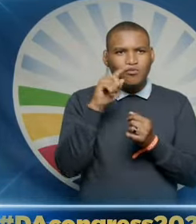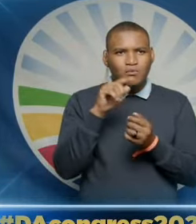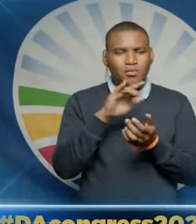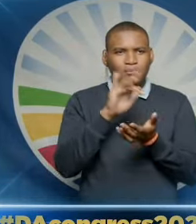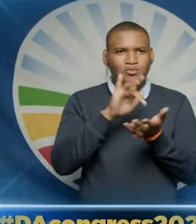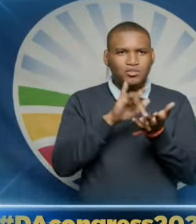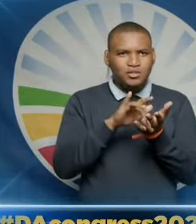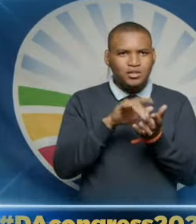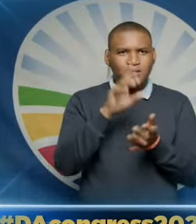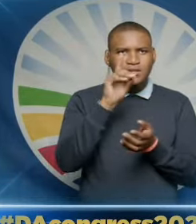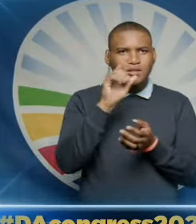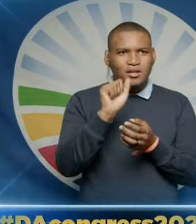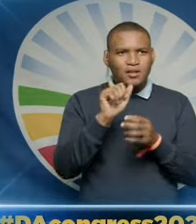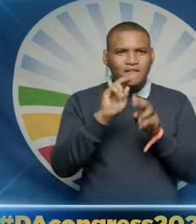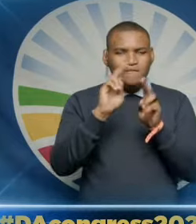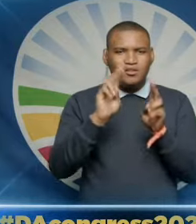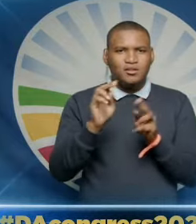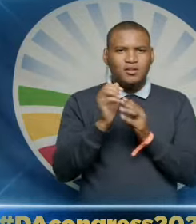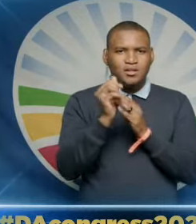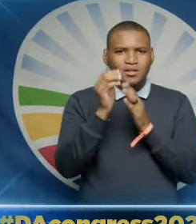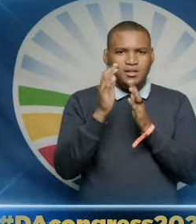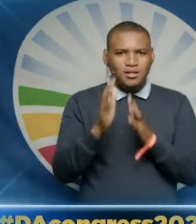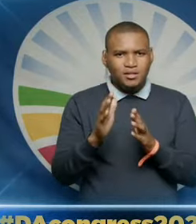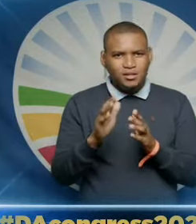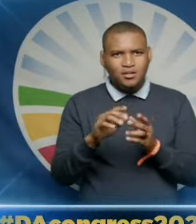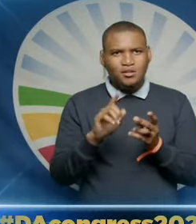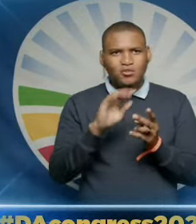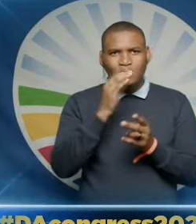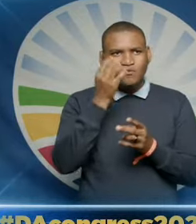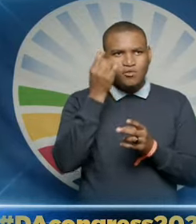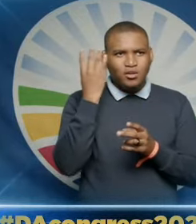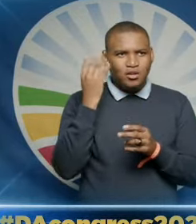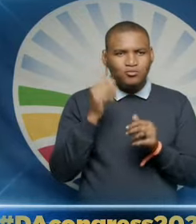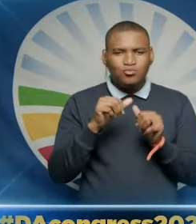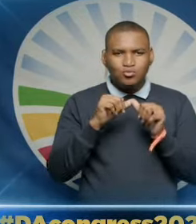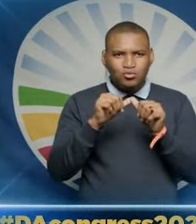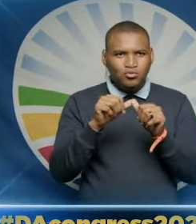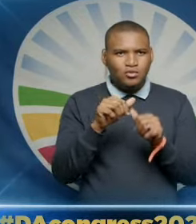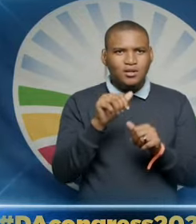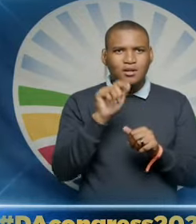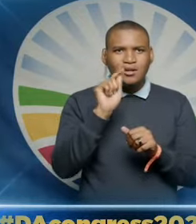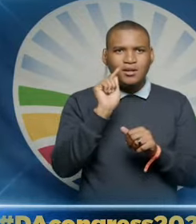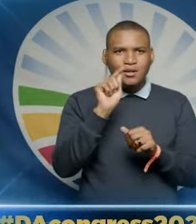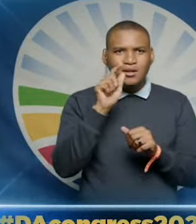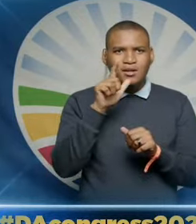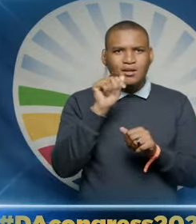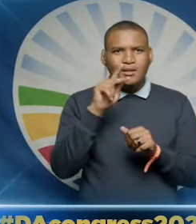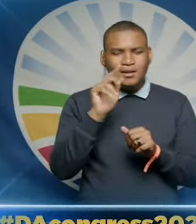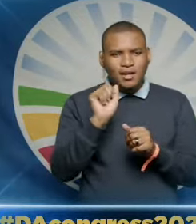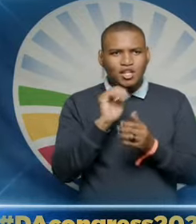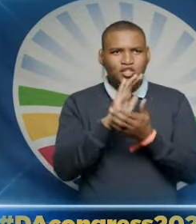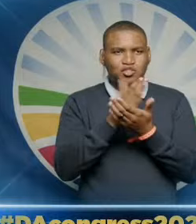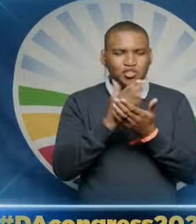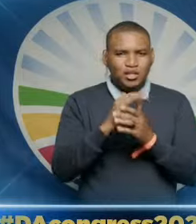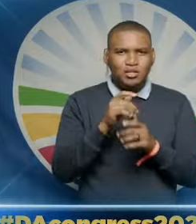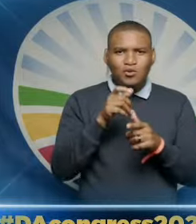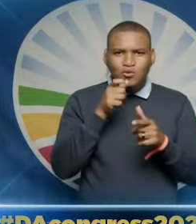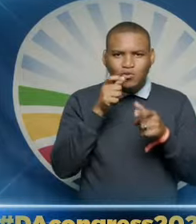of DA Federal Leader. Don't forget to keep liking, sharing, and commenting to make